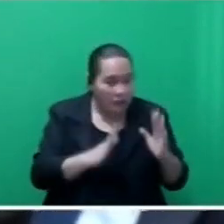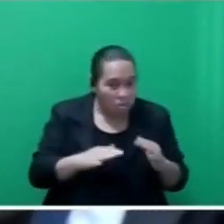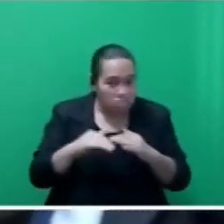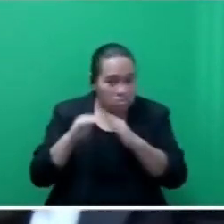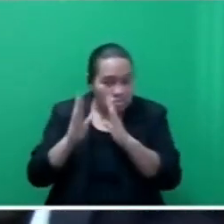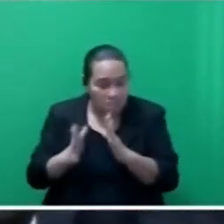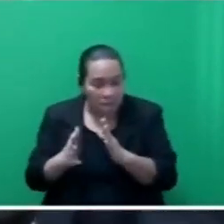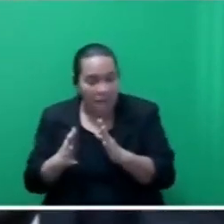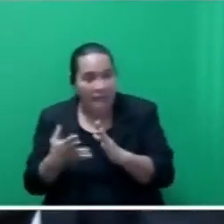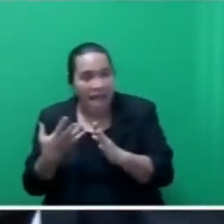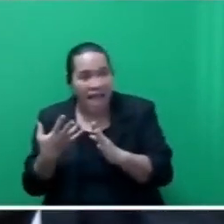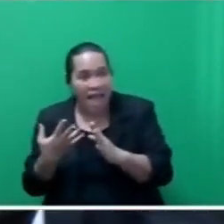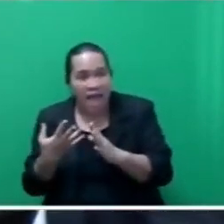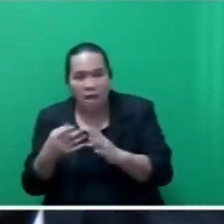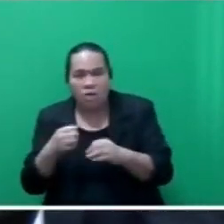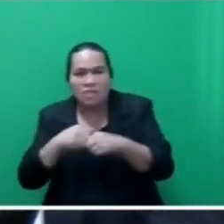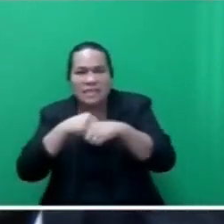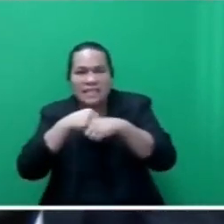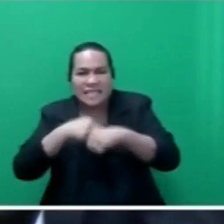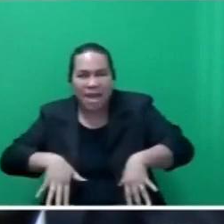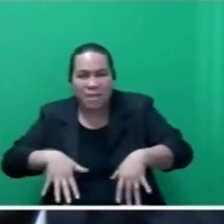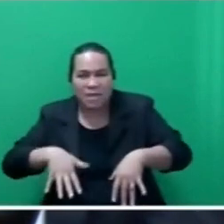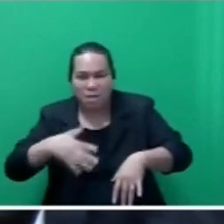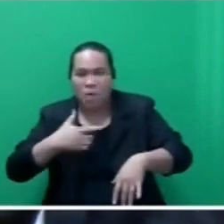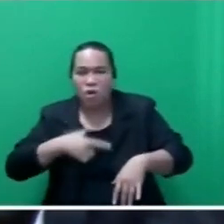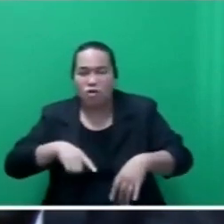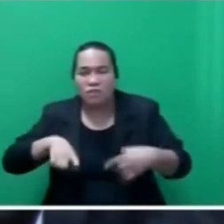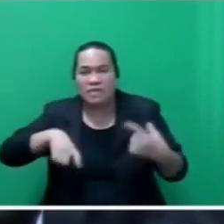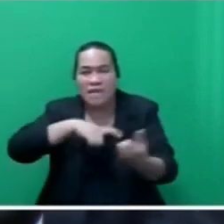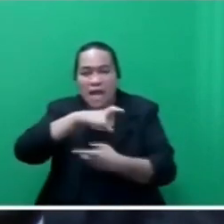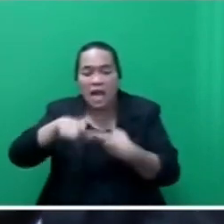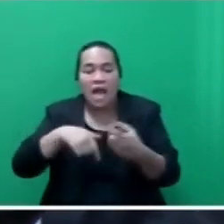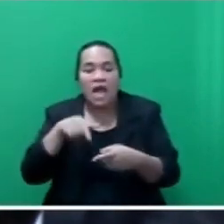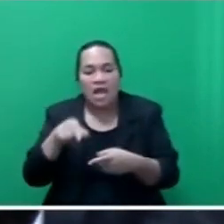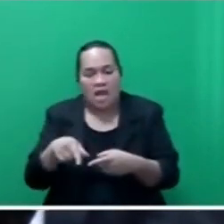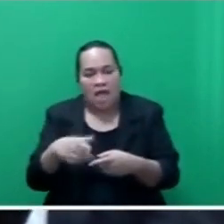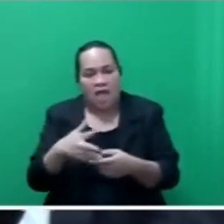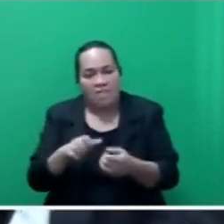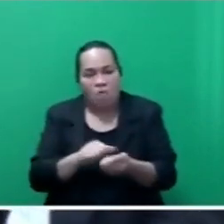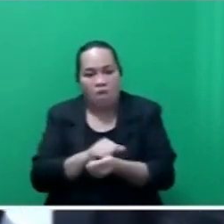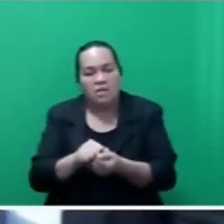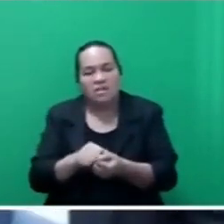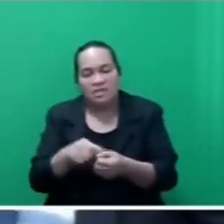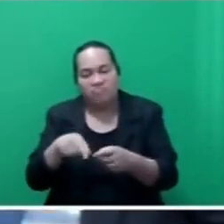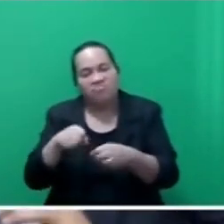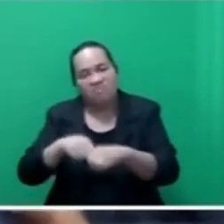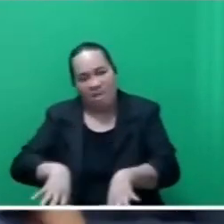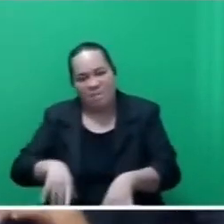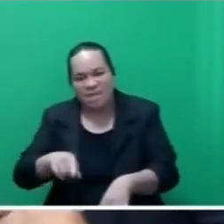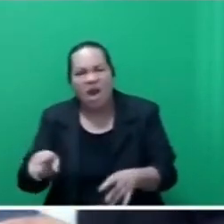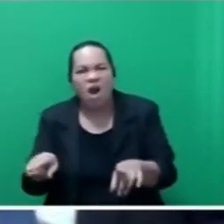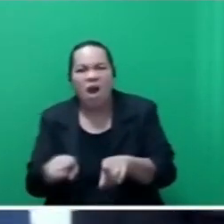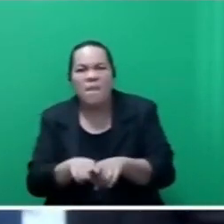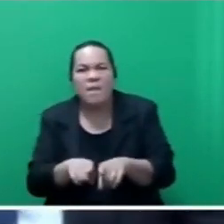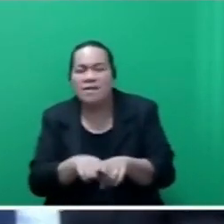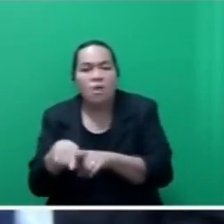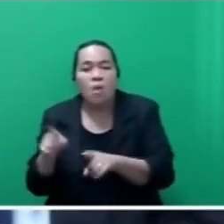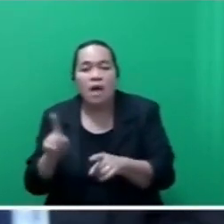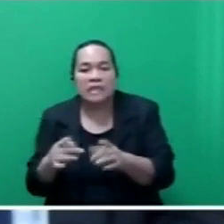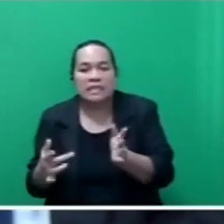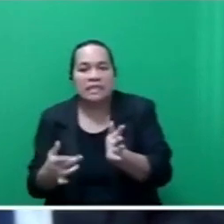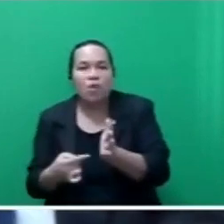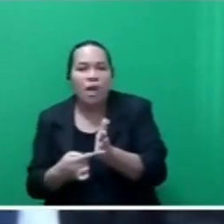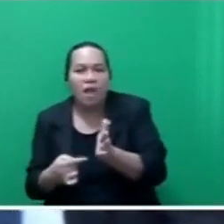that are damaged during a cyclone would also have their WASH damaged, the sanitation damaged